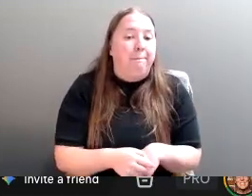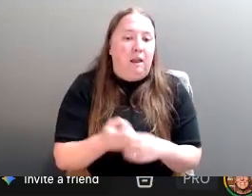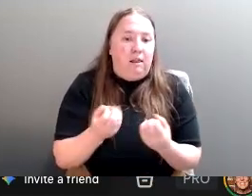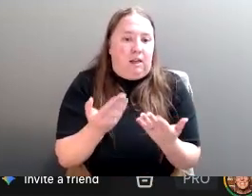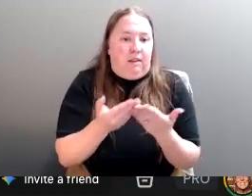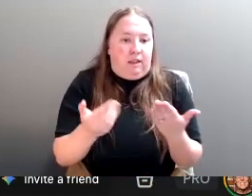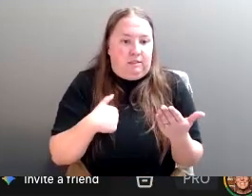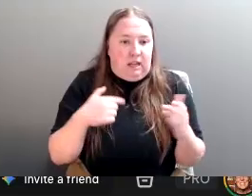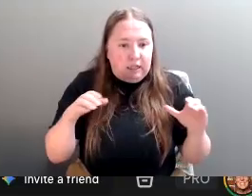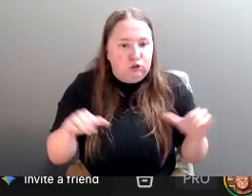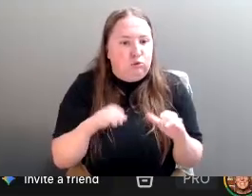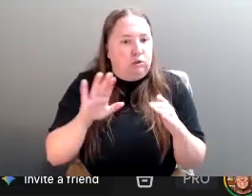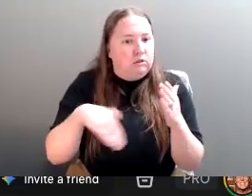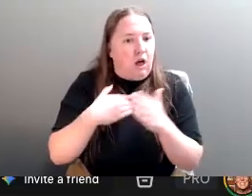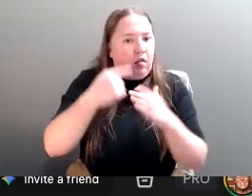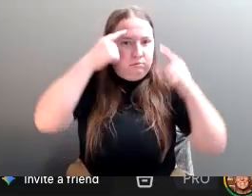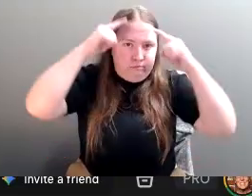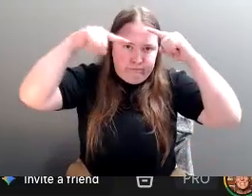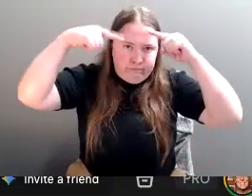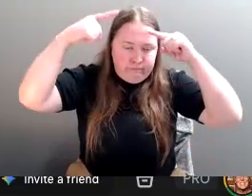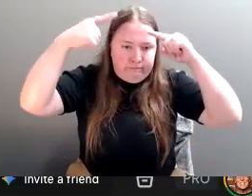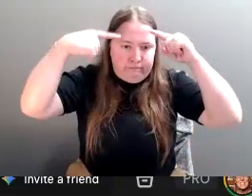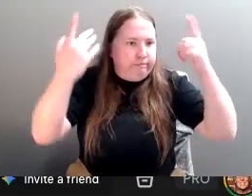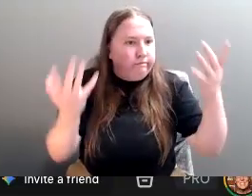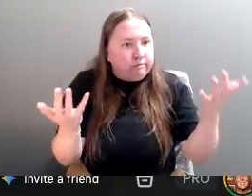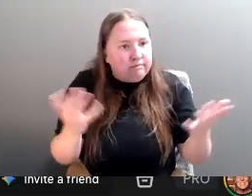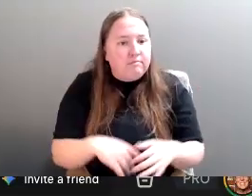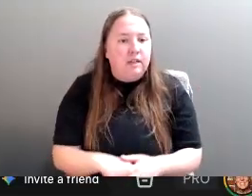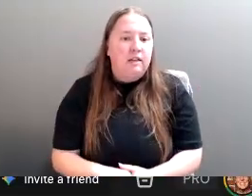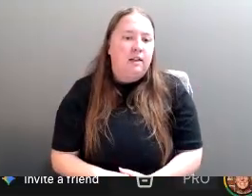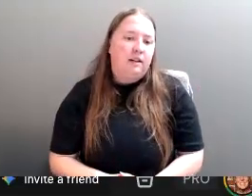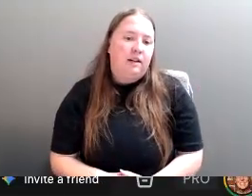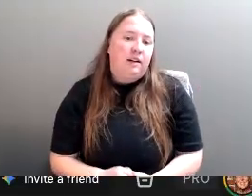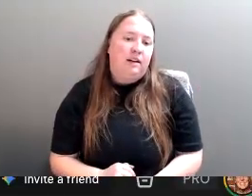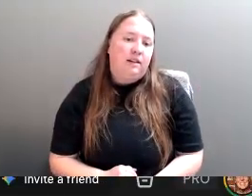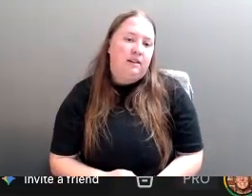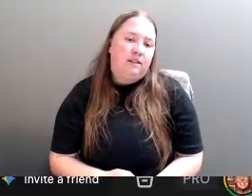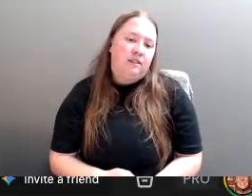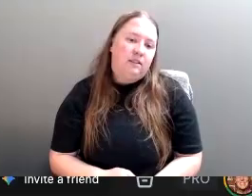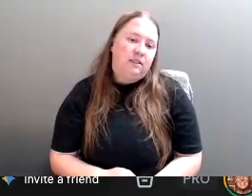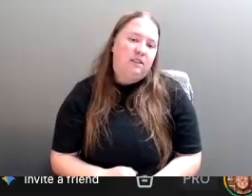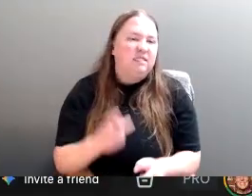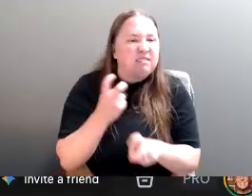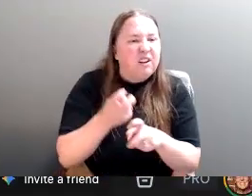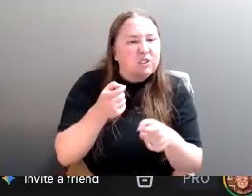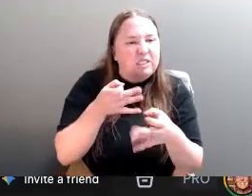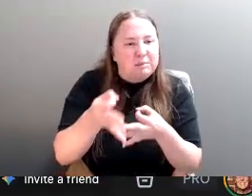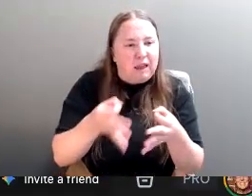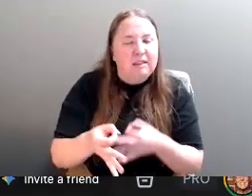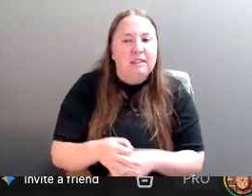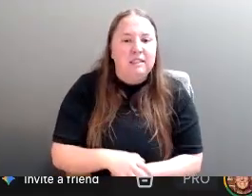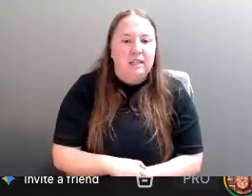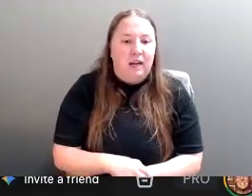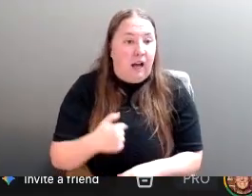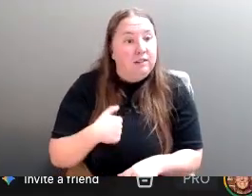I do, it's all in my, like, I don't like, I'm kind of, how do you, it's hard to explain, but and